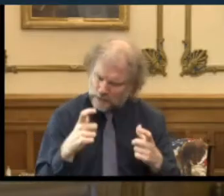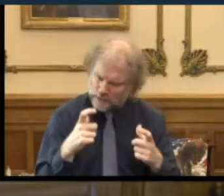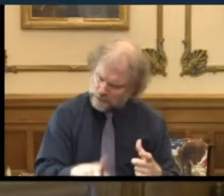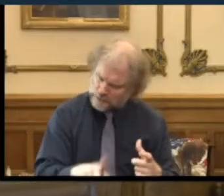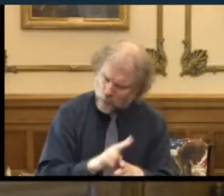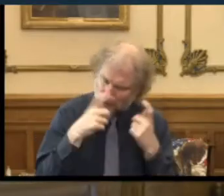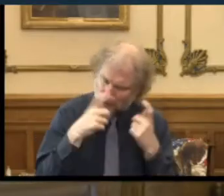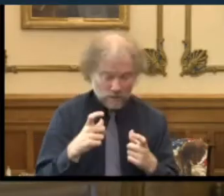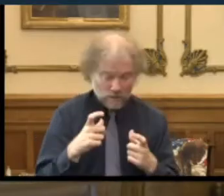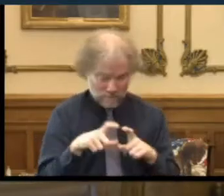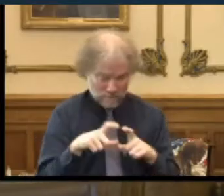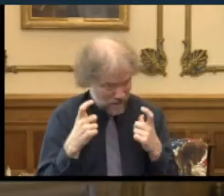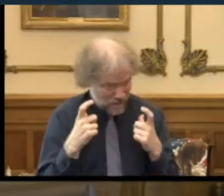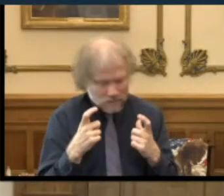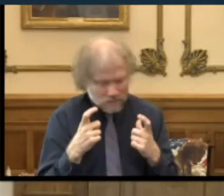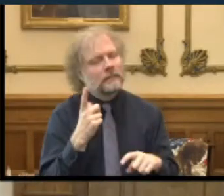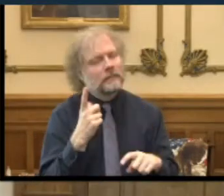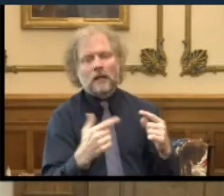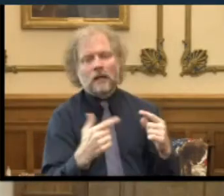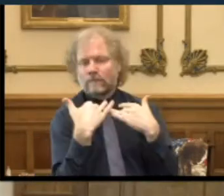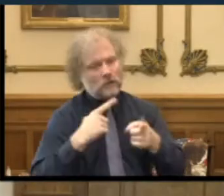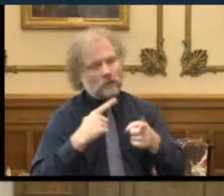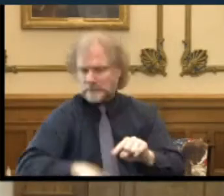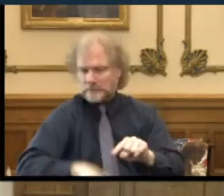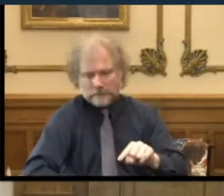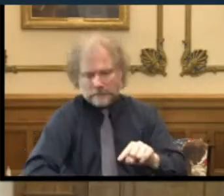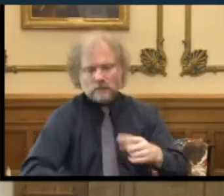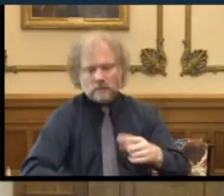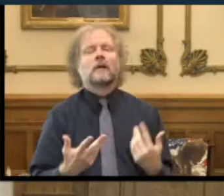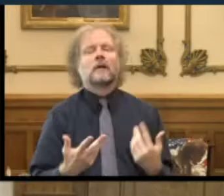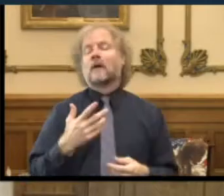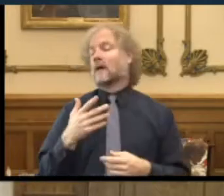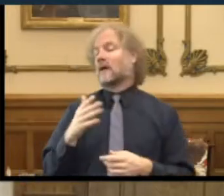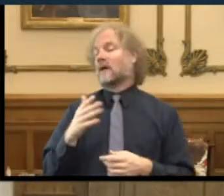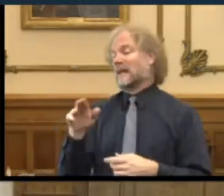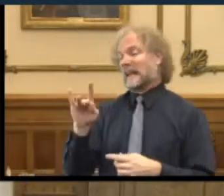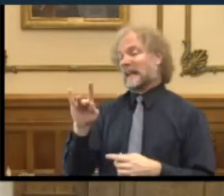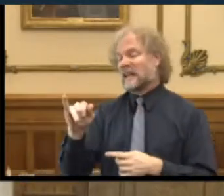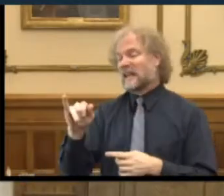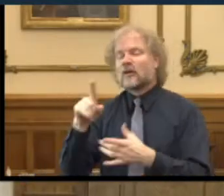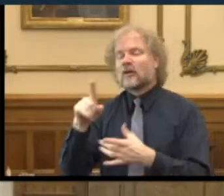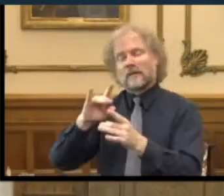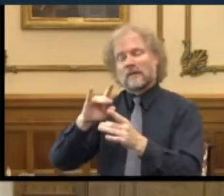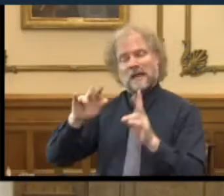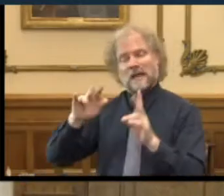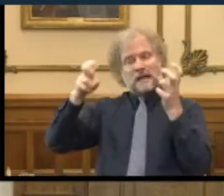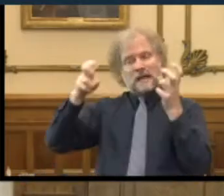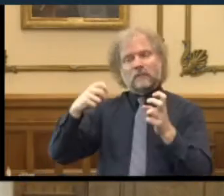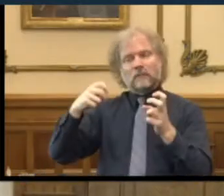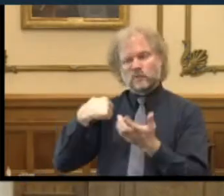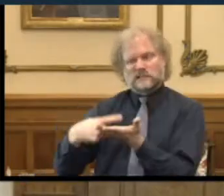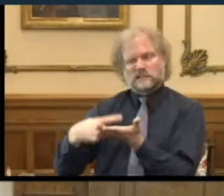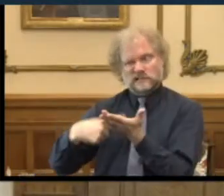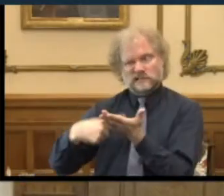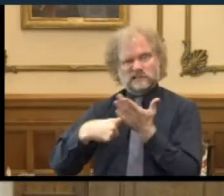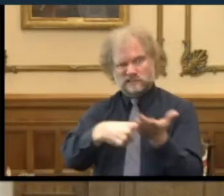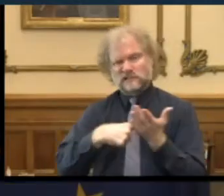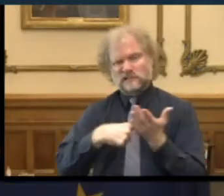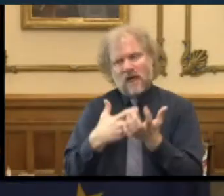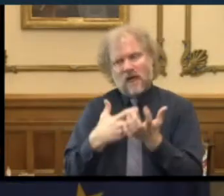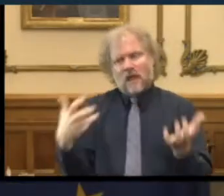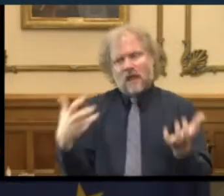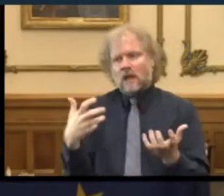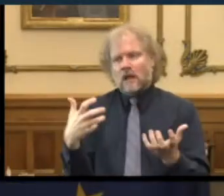you're not going to have your friends over. Yeah, and I would just say, Nikki, you're touching on a topic that we've discussed a lot, and we don't want